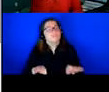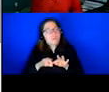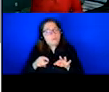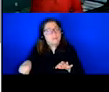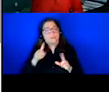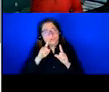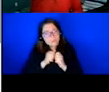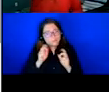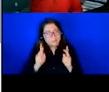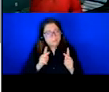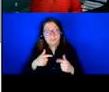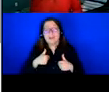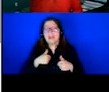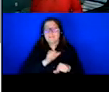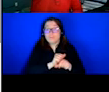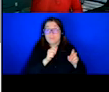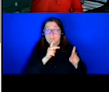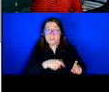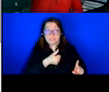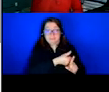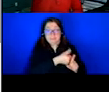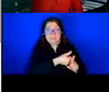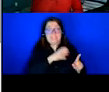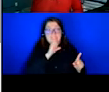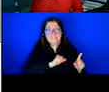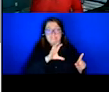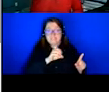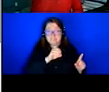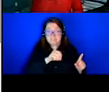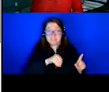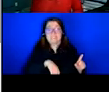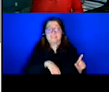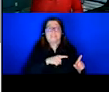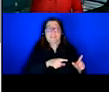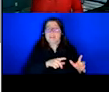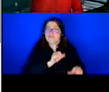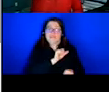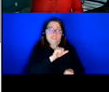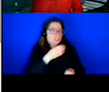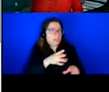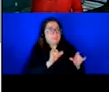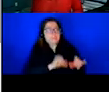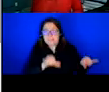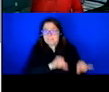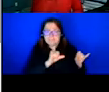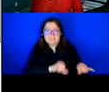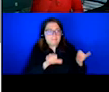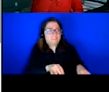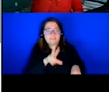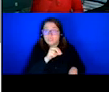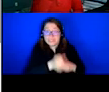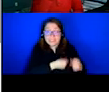specifically. I'm working with someone who is in their 50s. They've had the same job for 30 years and they're like, I want something new before